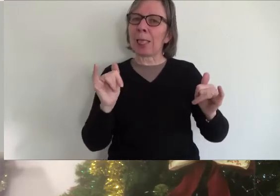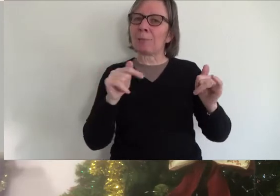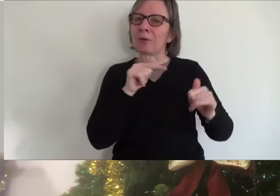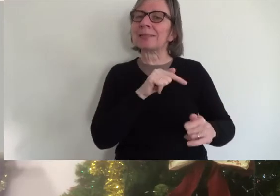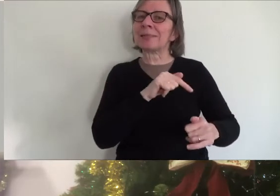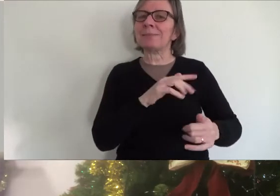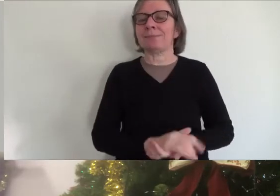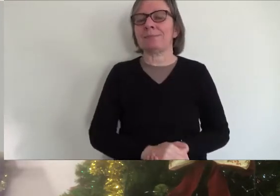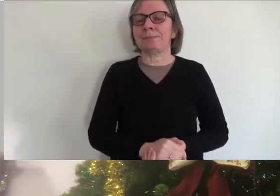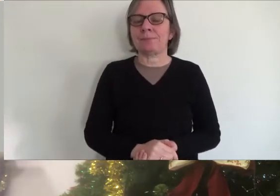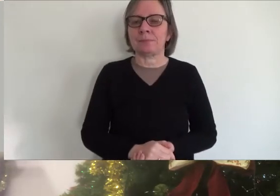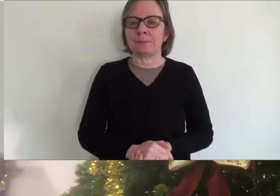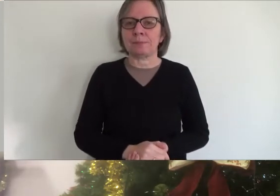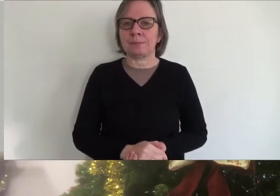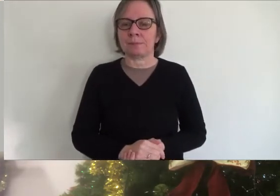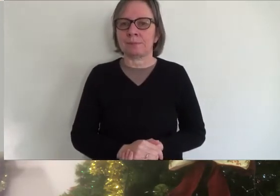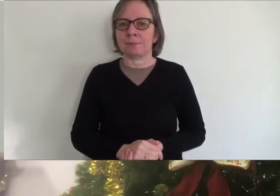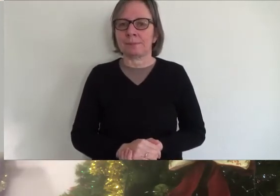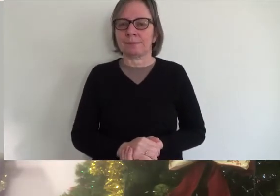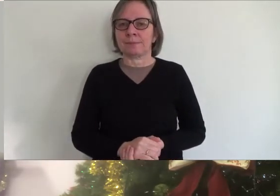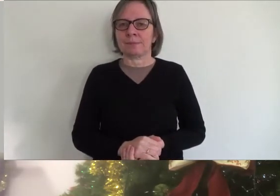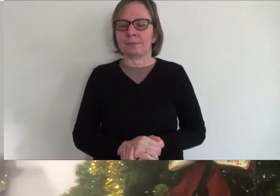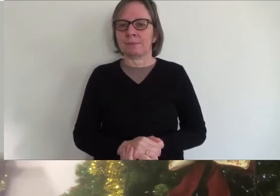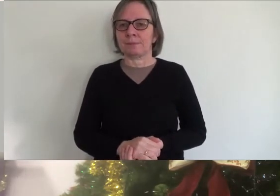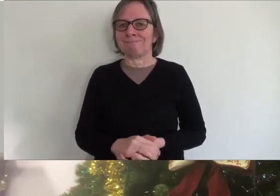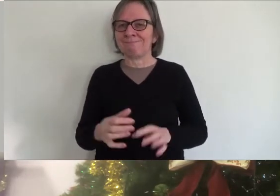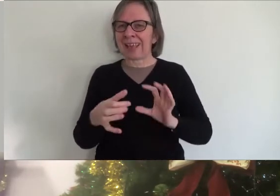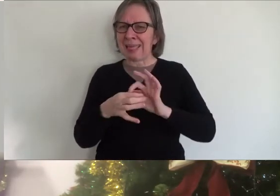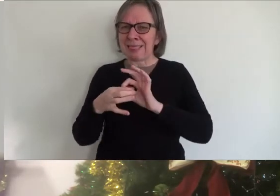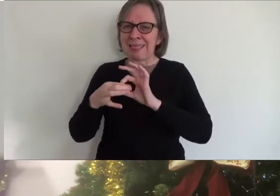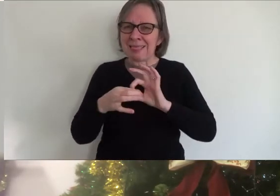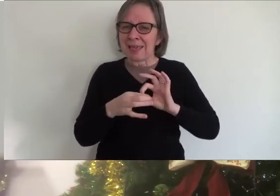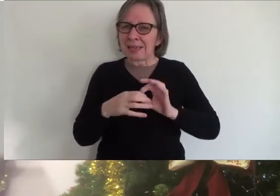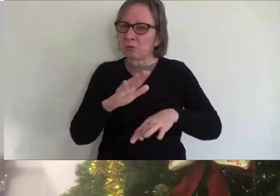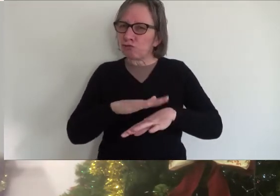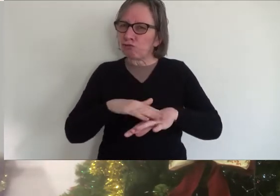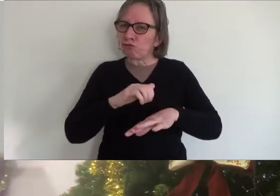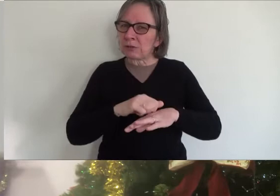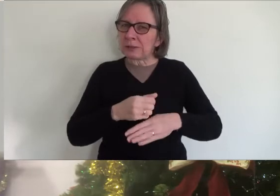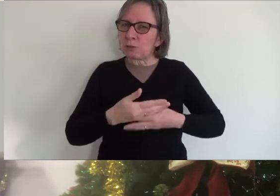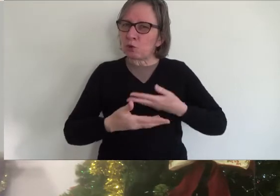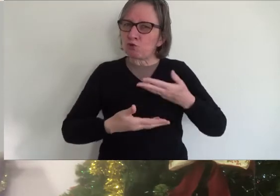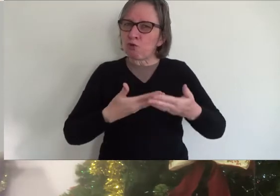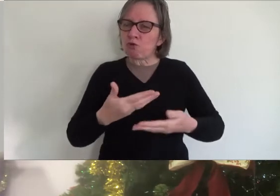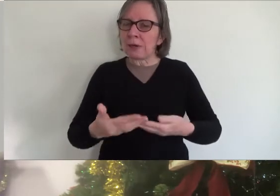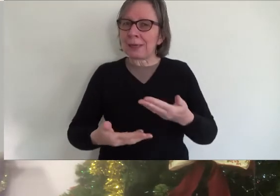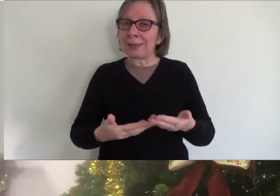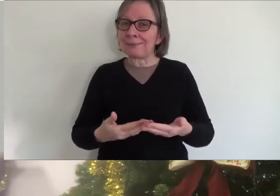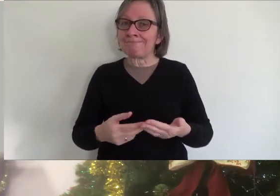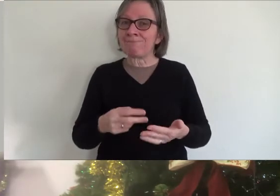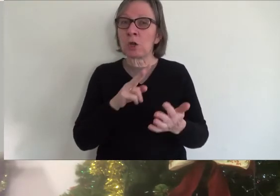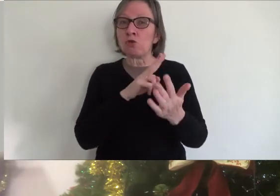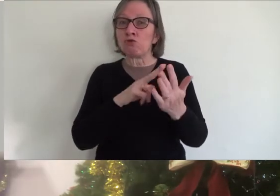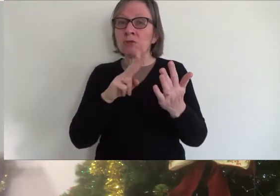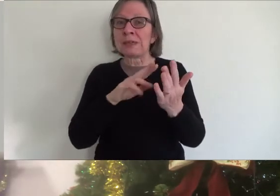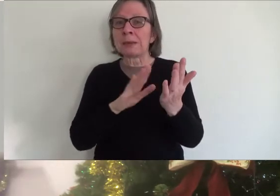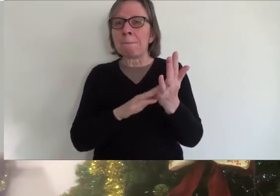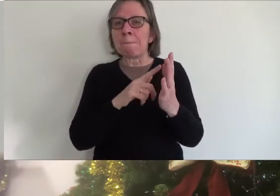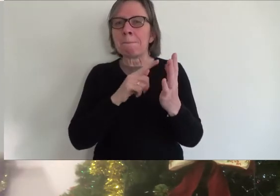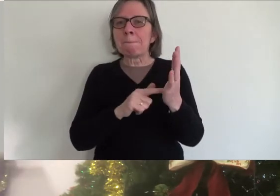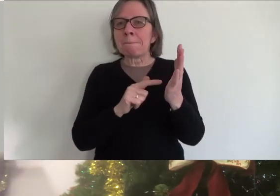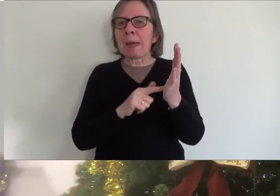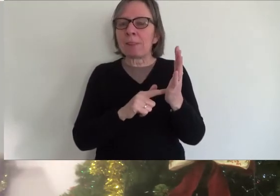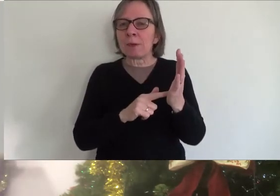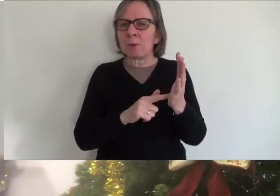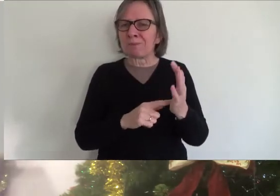And because it was related to the Christmas story about the Magi, let's read that. It's only Matthew's